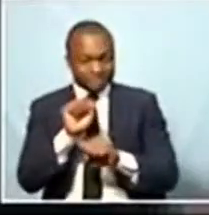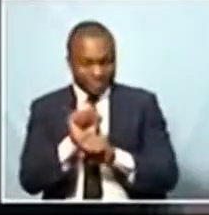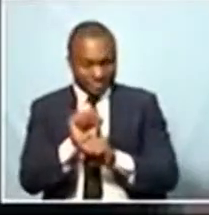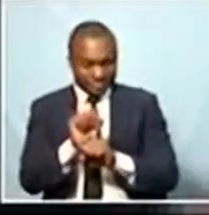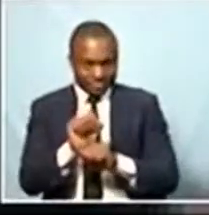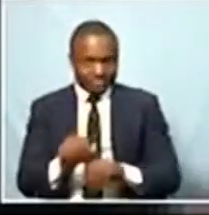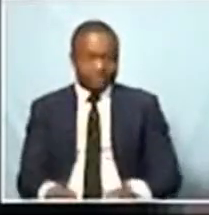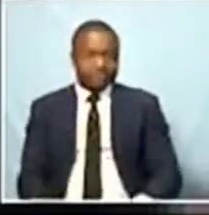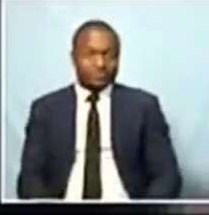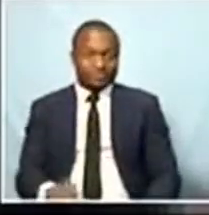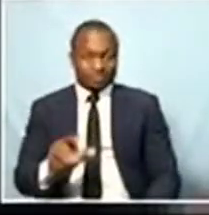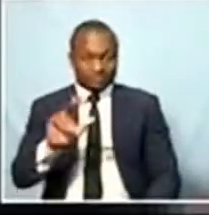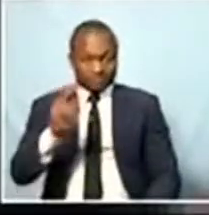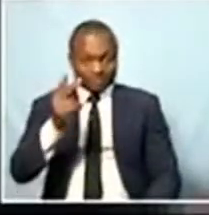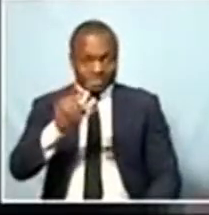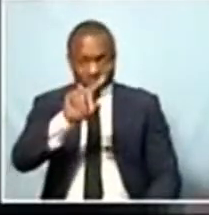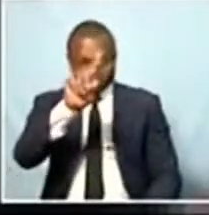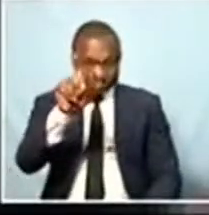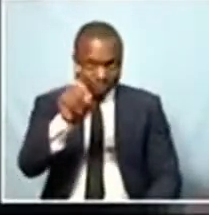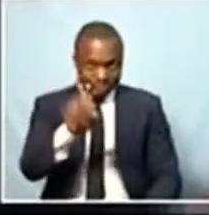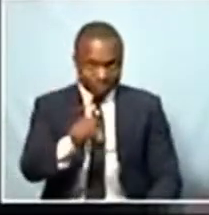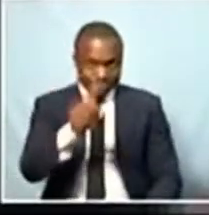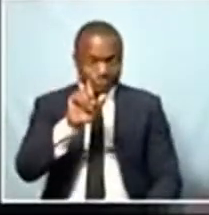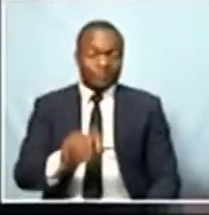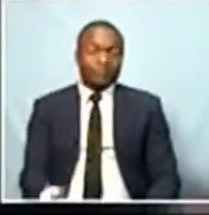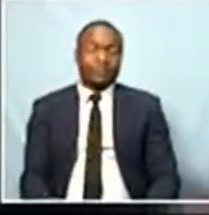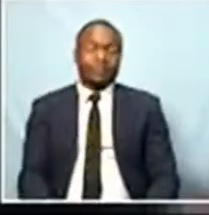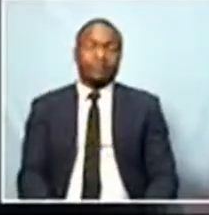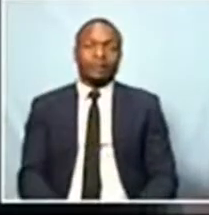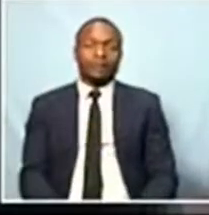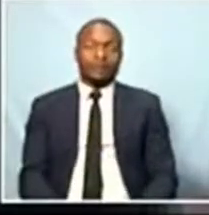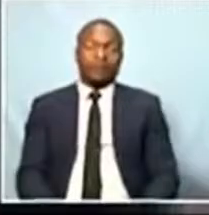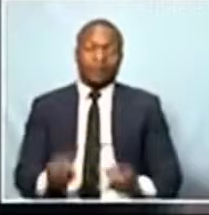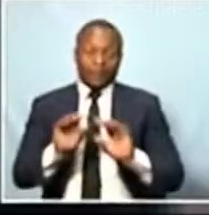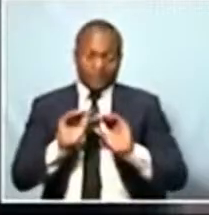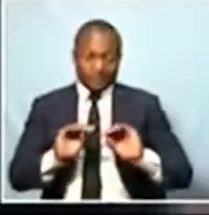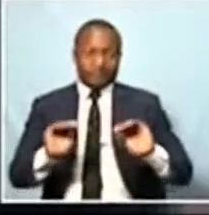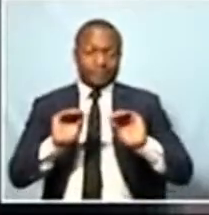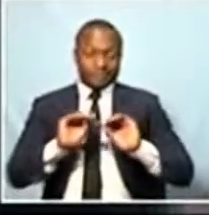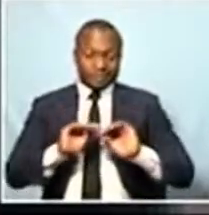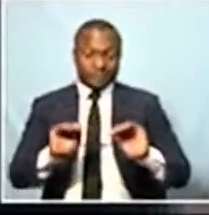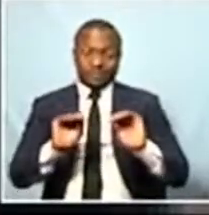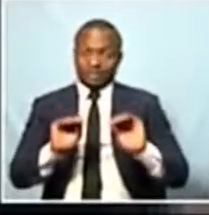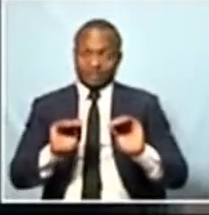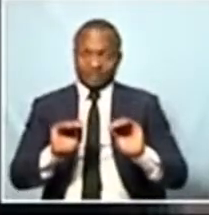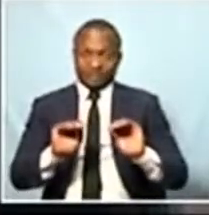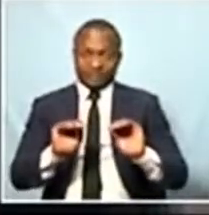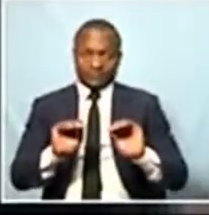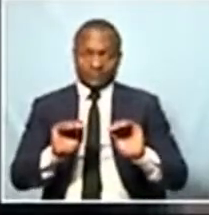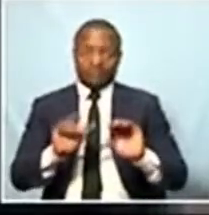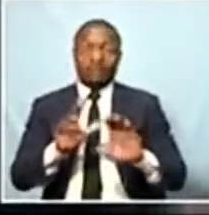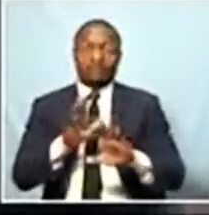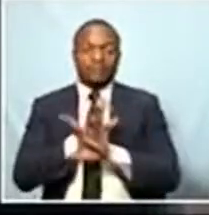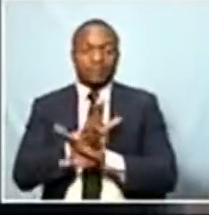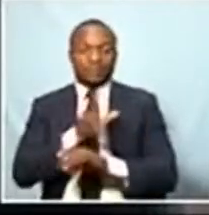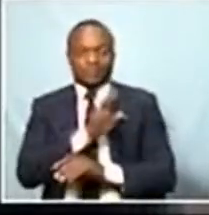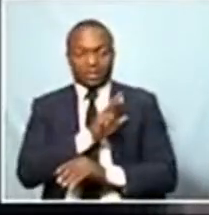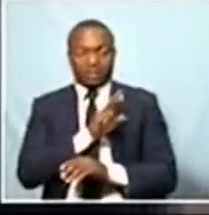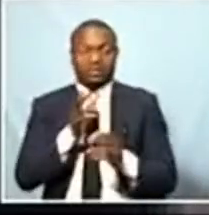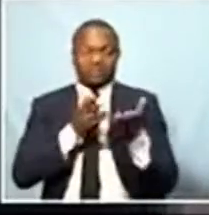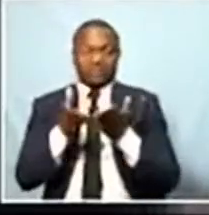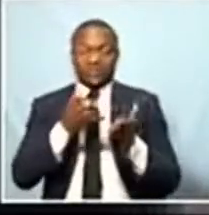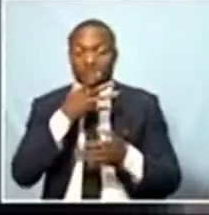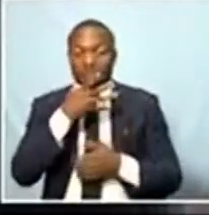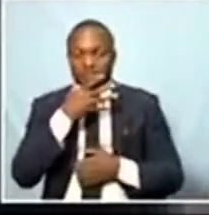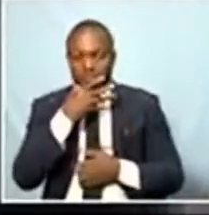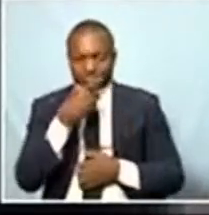relation to the third question on the capacity of the Zambia Police Service Commission in terms of